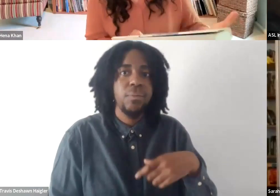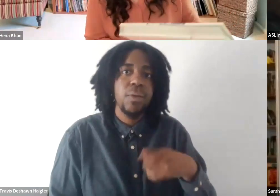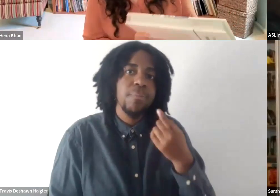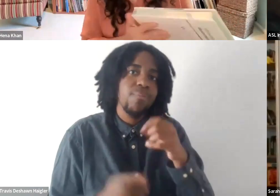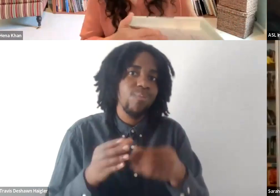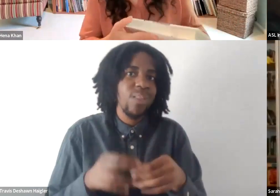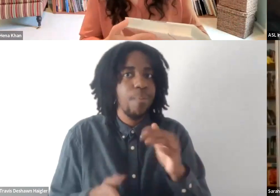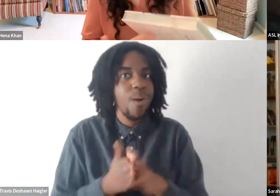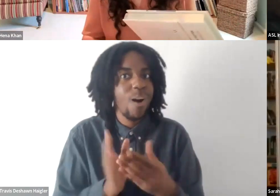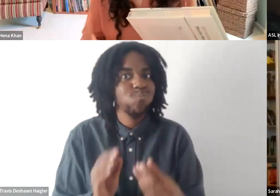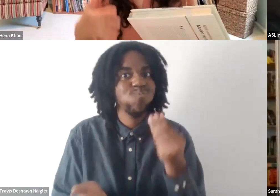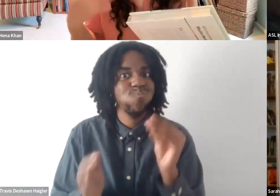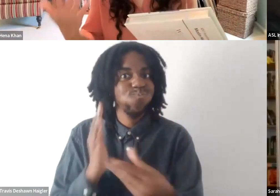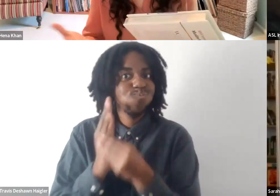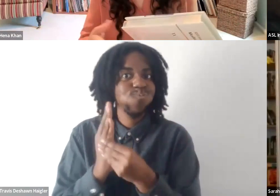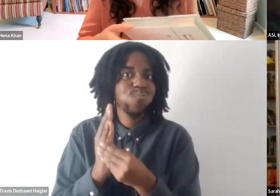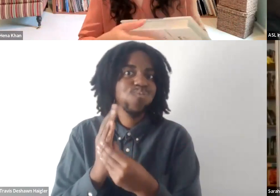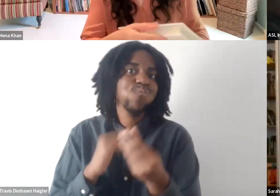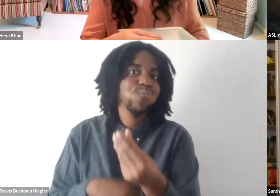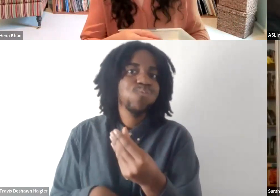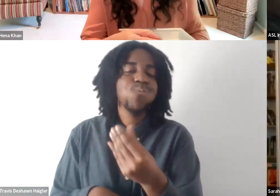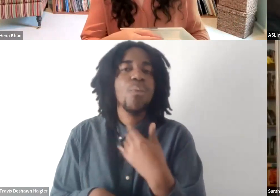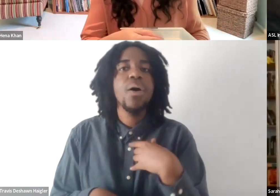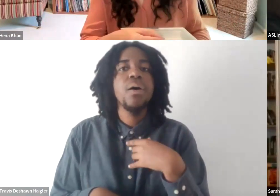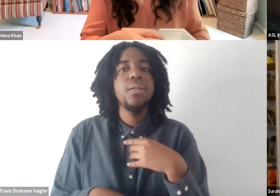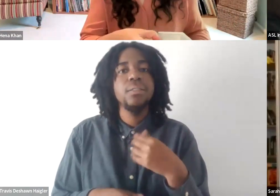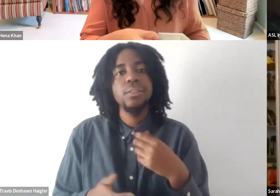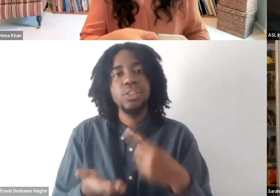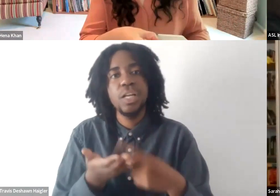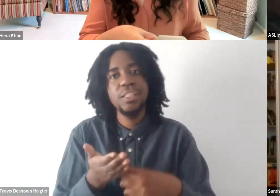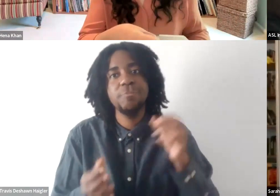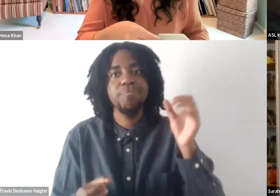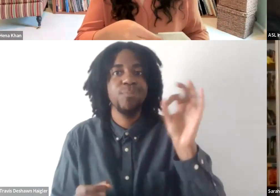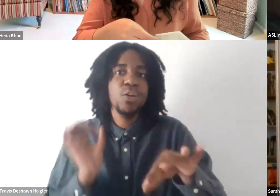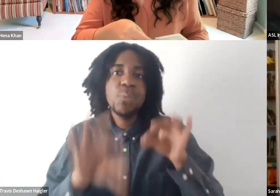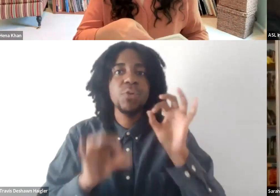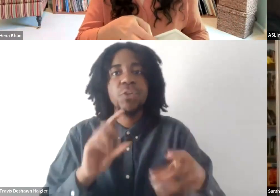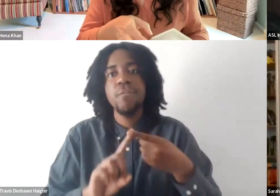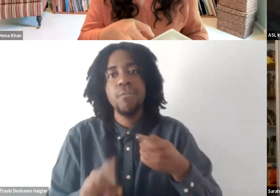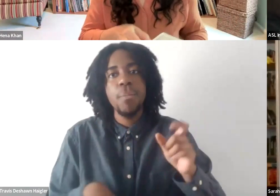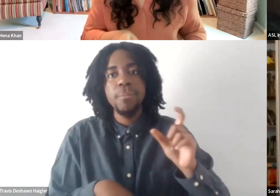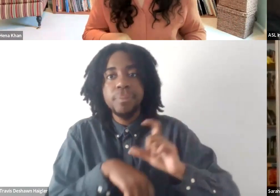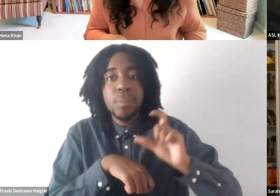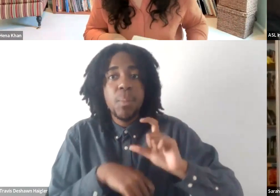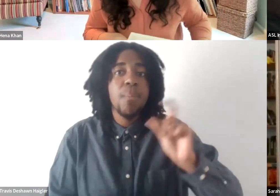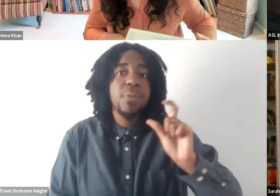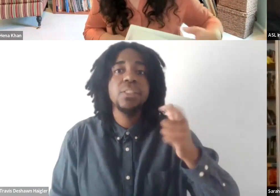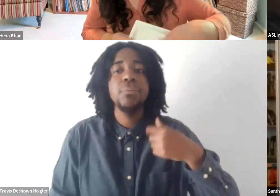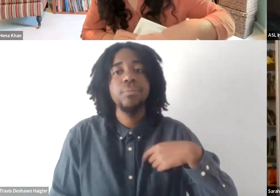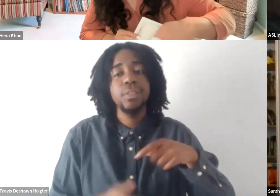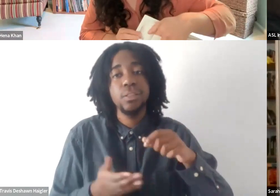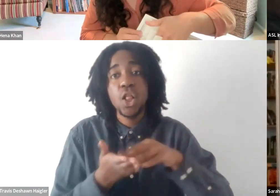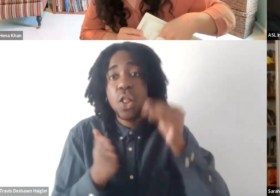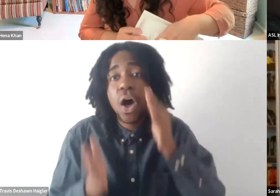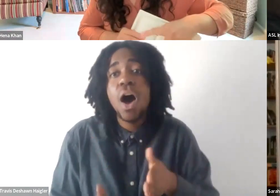talks about all the contributions of Muslim scholars and thinkers and so on. But the Fatima al-Fihri part is this tiny